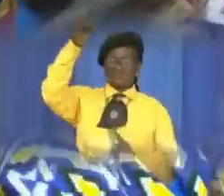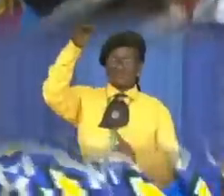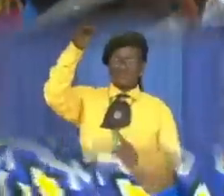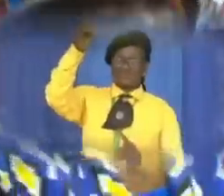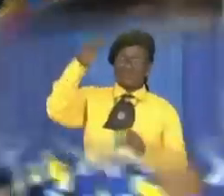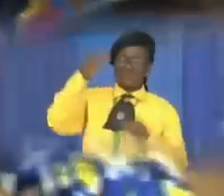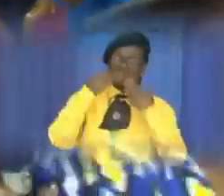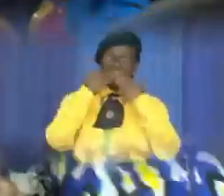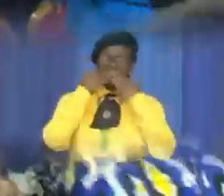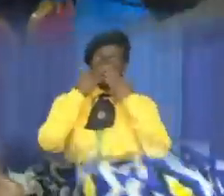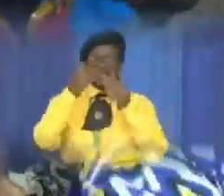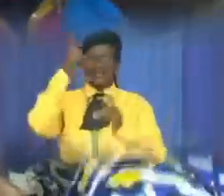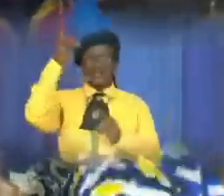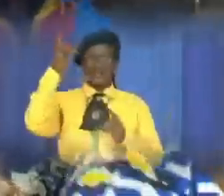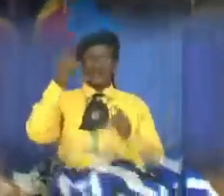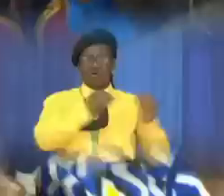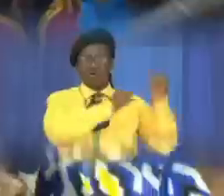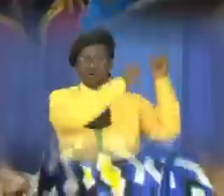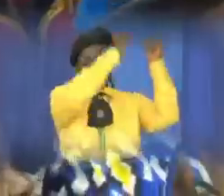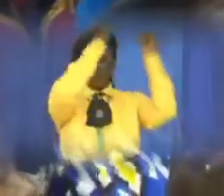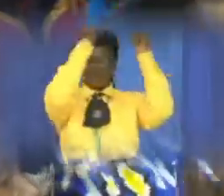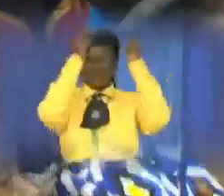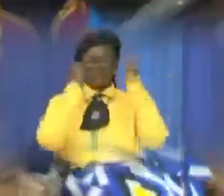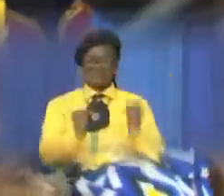Thank you, Almighty God.